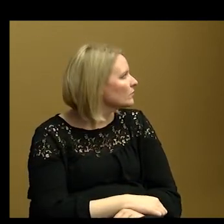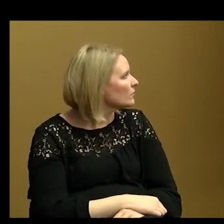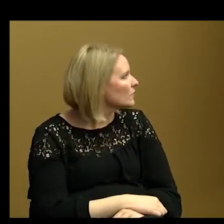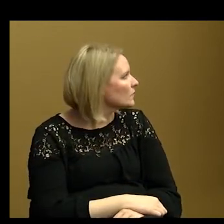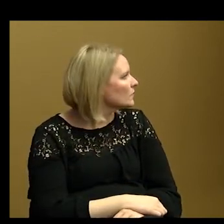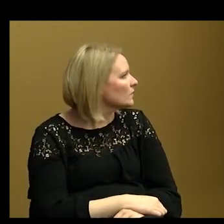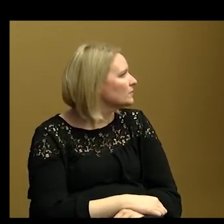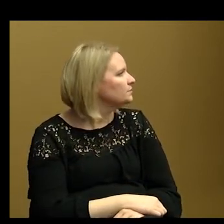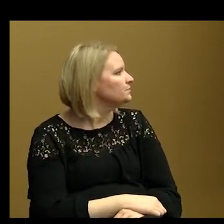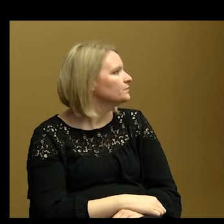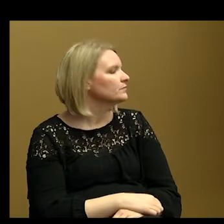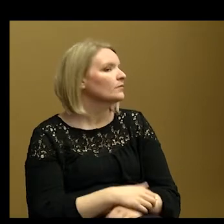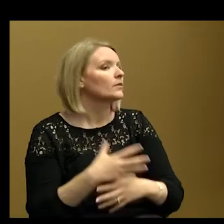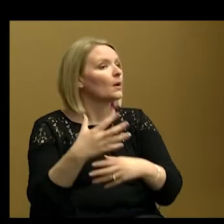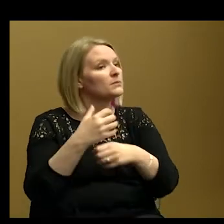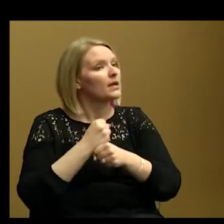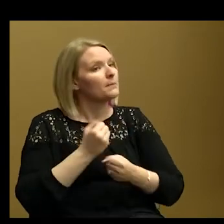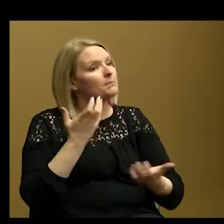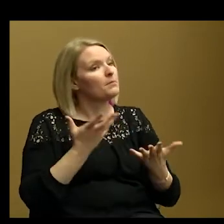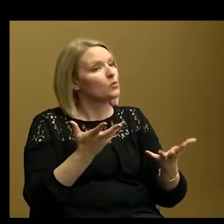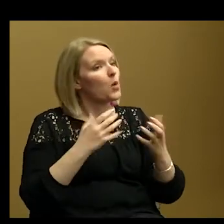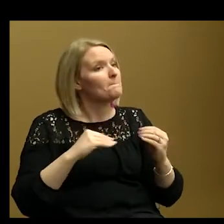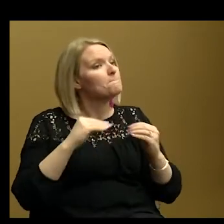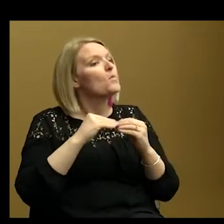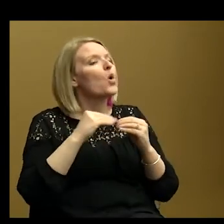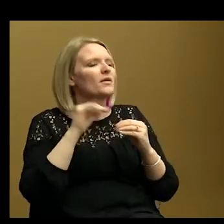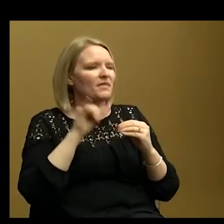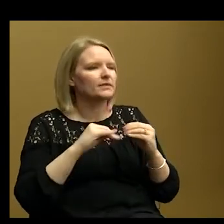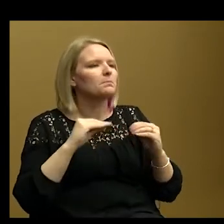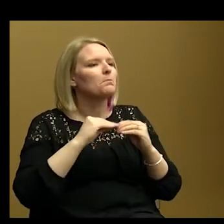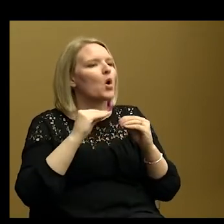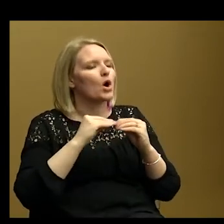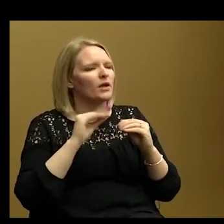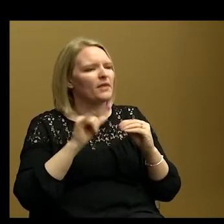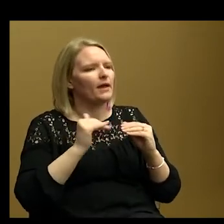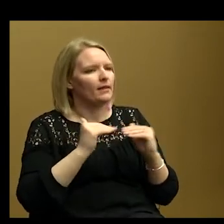Obtaining, they might request more. That's where more comes in.